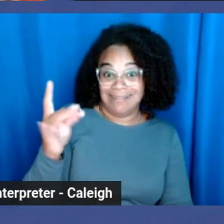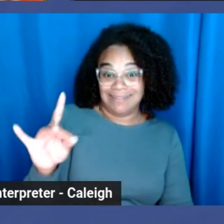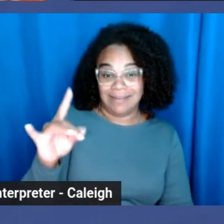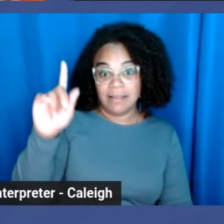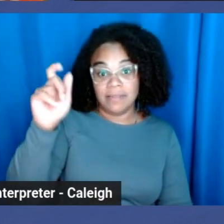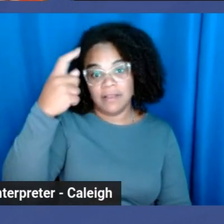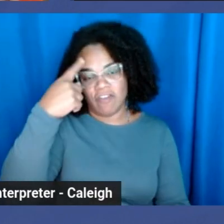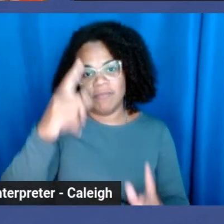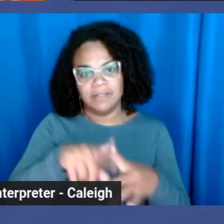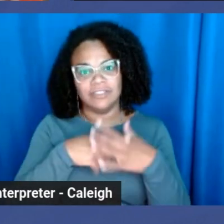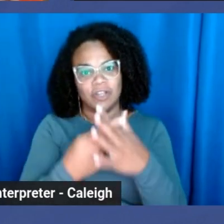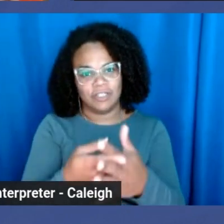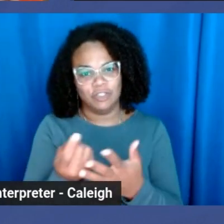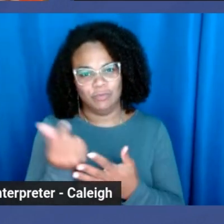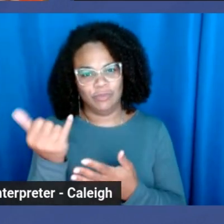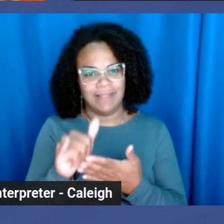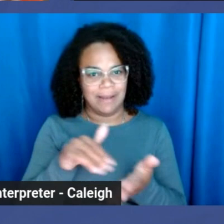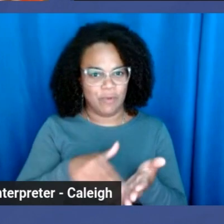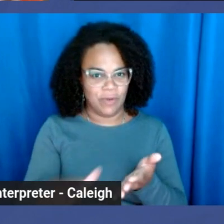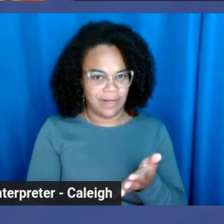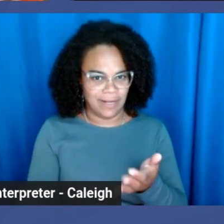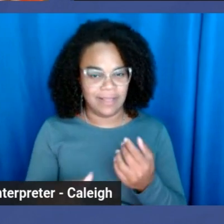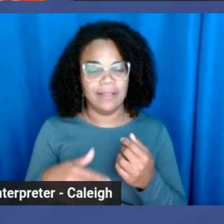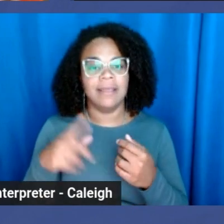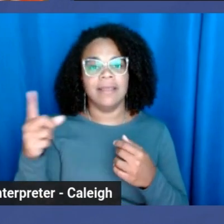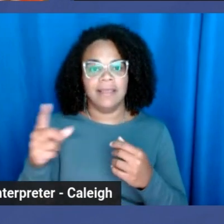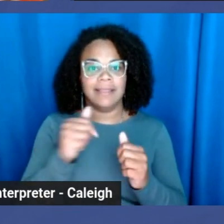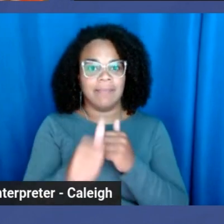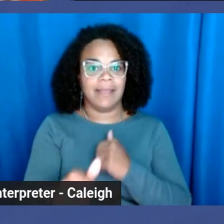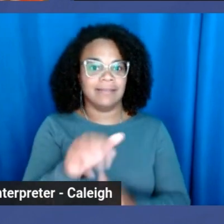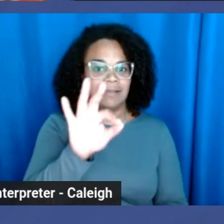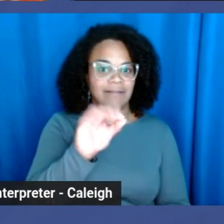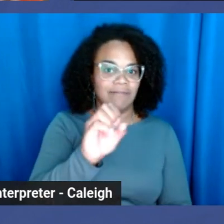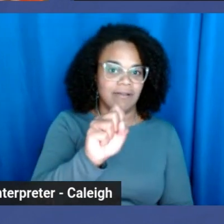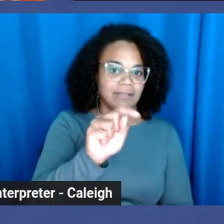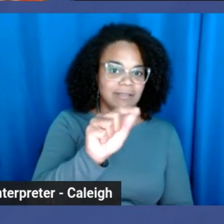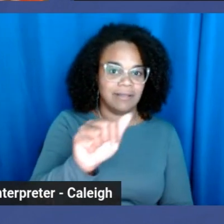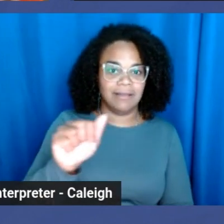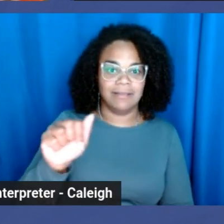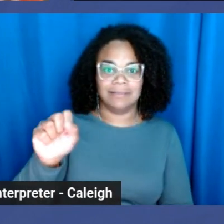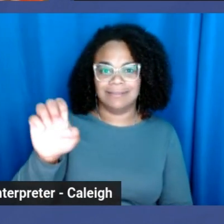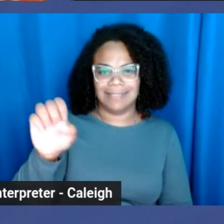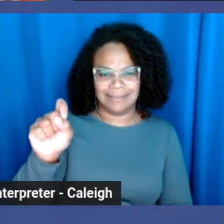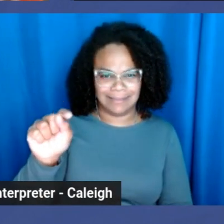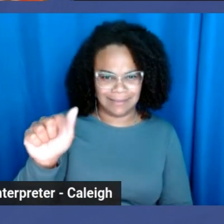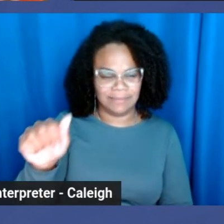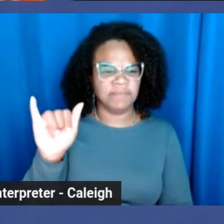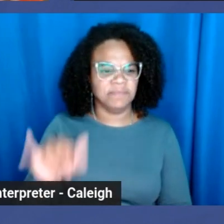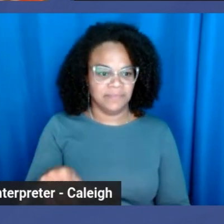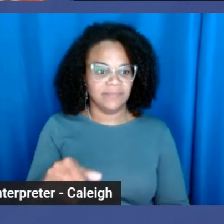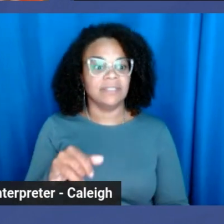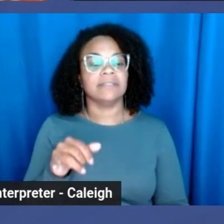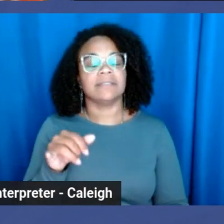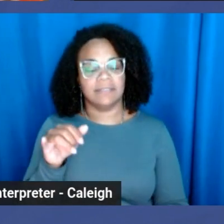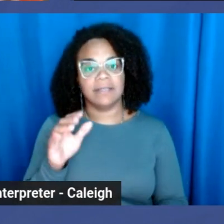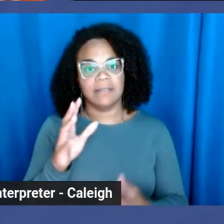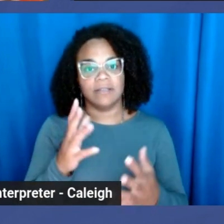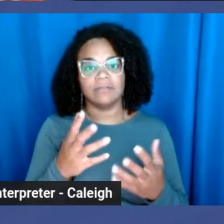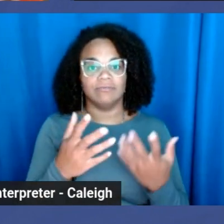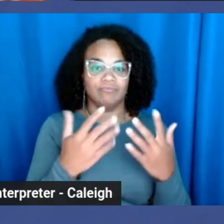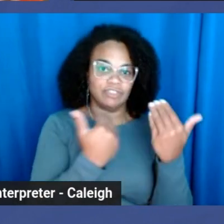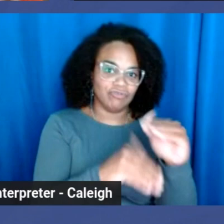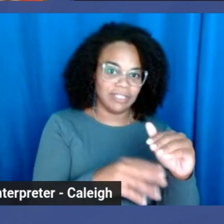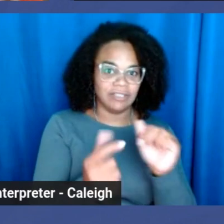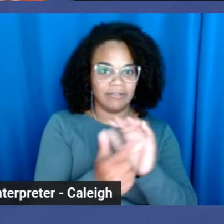chipping away at that immunity I mentioned by passing Fossa Sesta, which imposed restrictions and criminalized